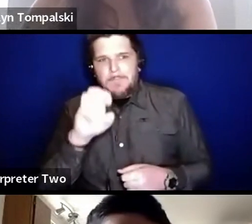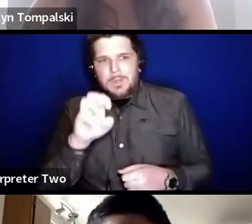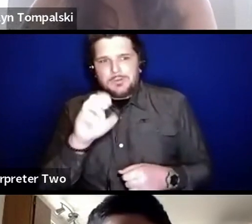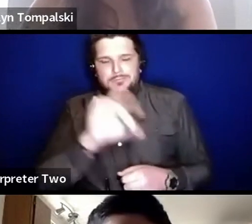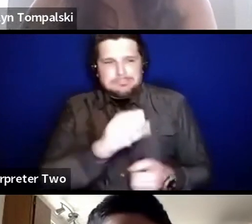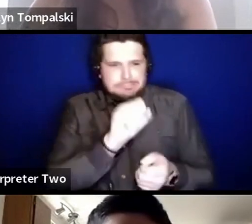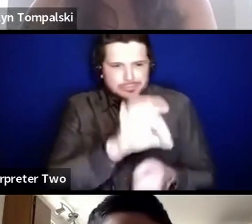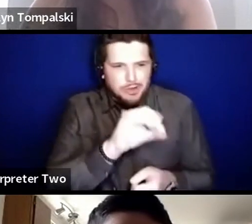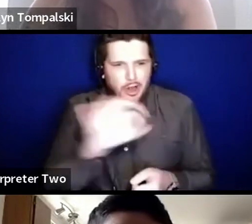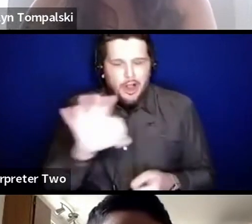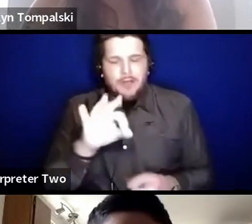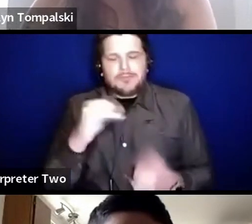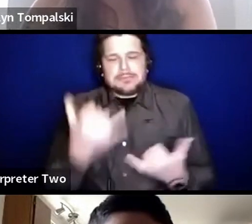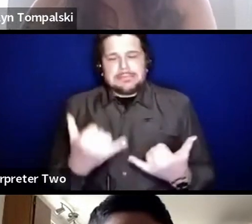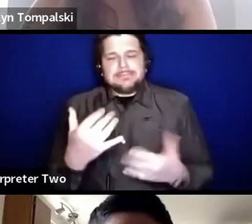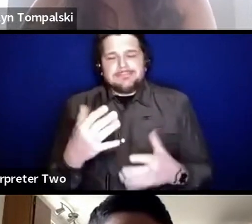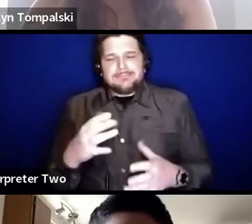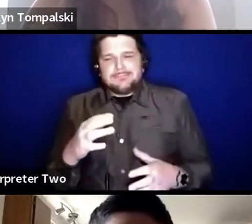did.